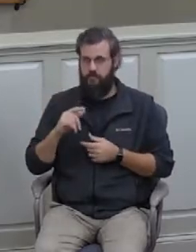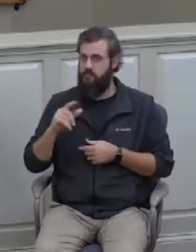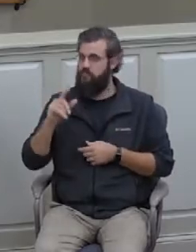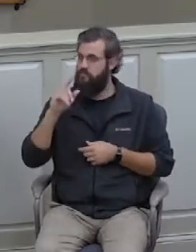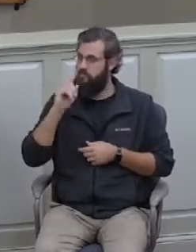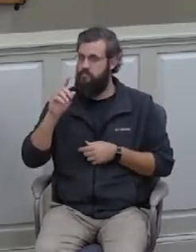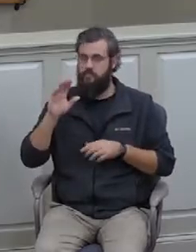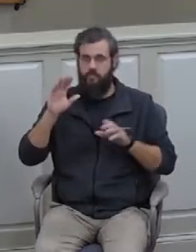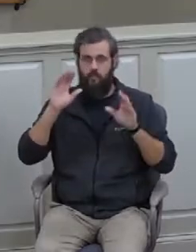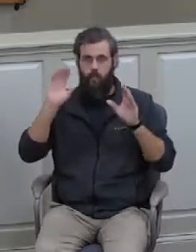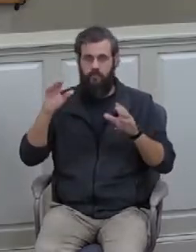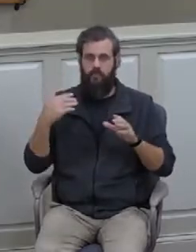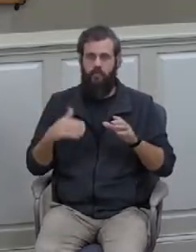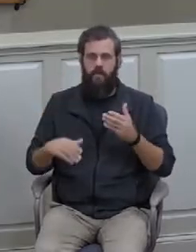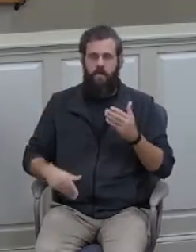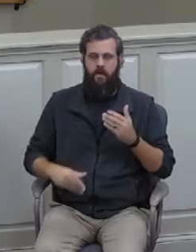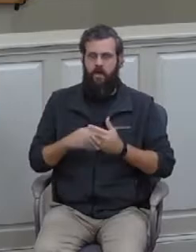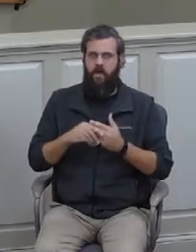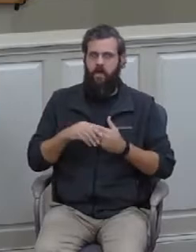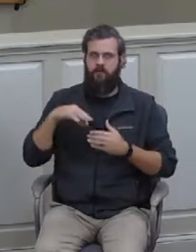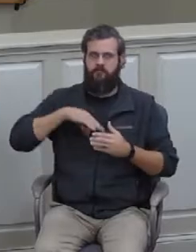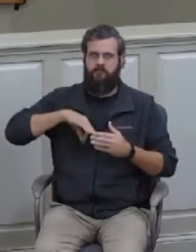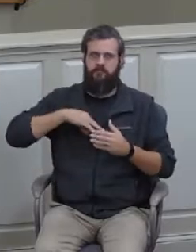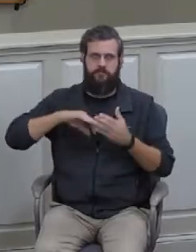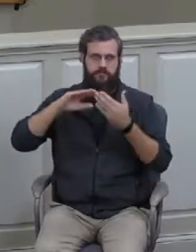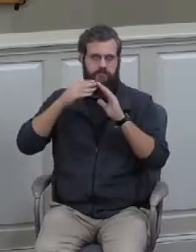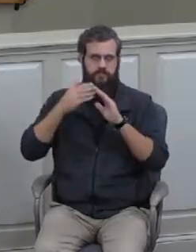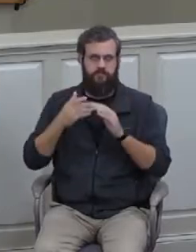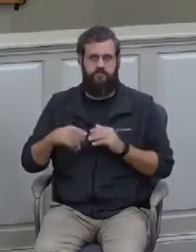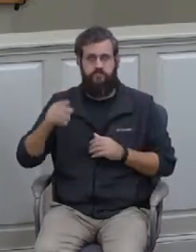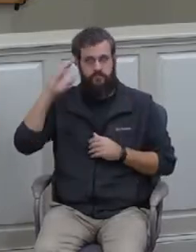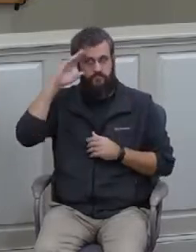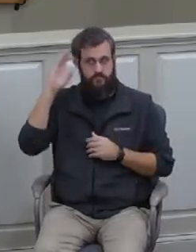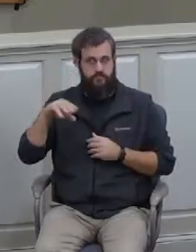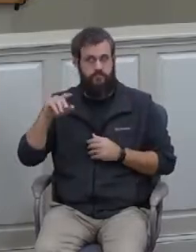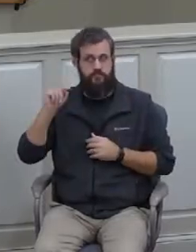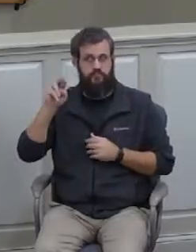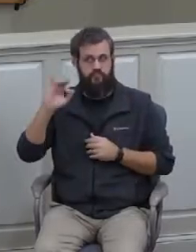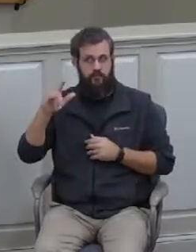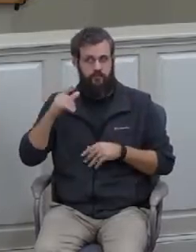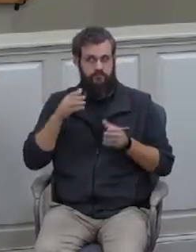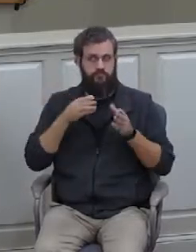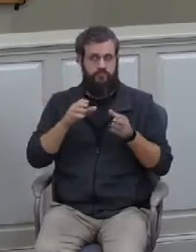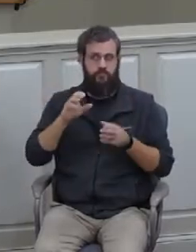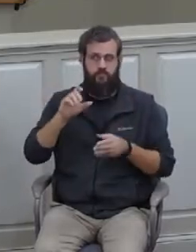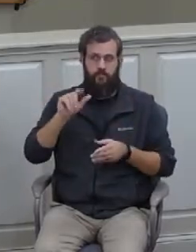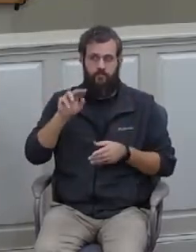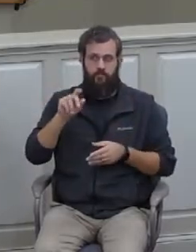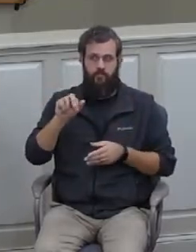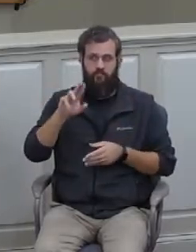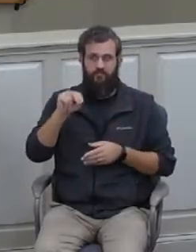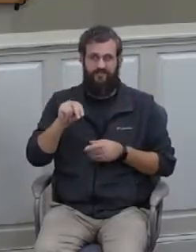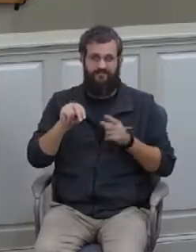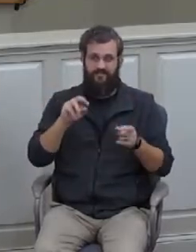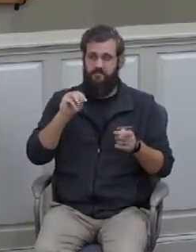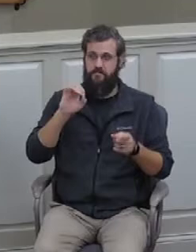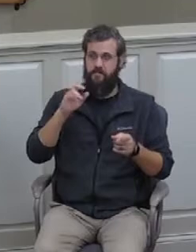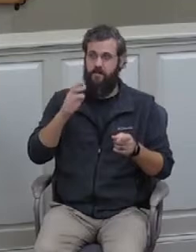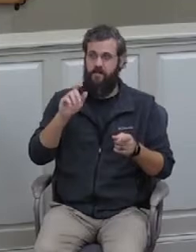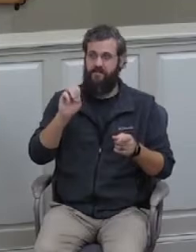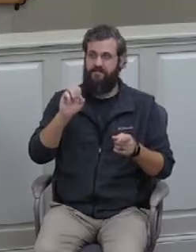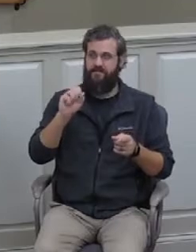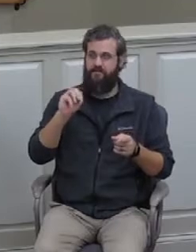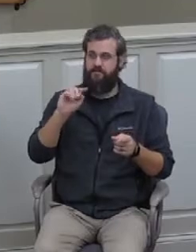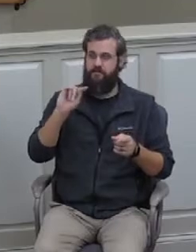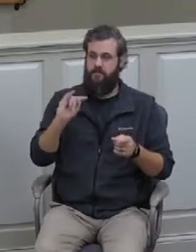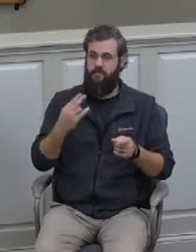really wonderful addition to our community. As you know, we've had the trail along Clark's Run that is at the Michael E. Smith Park.